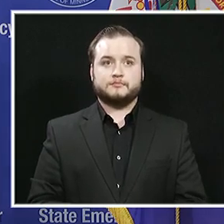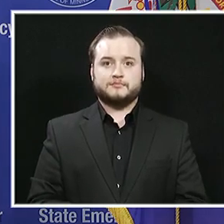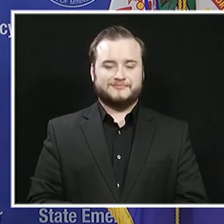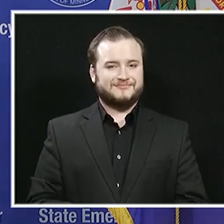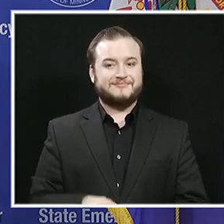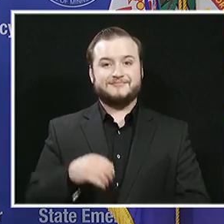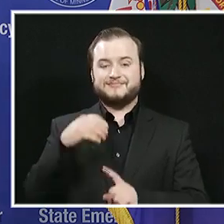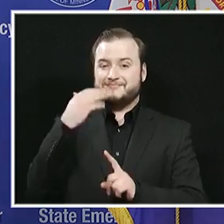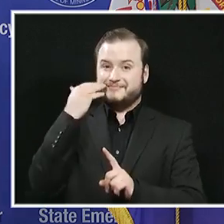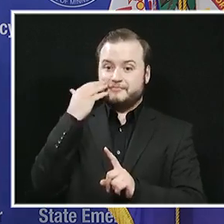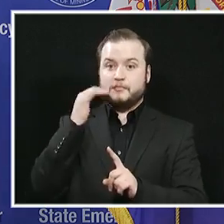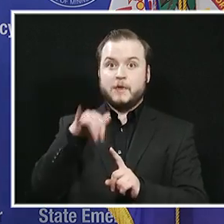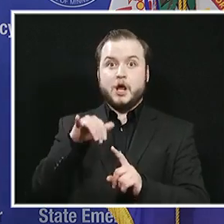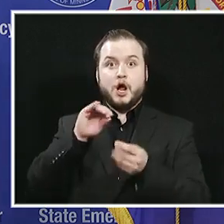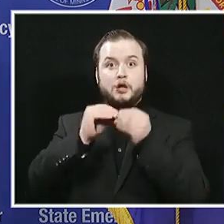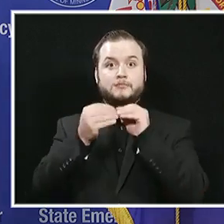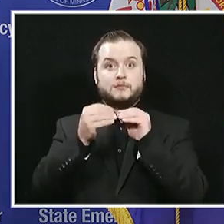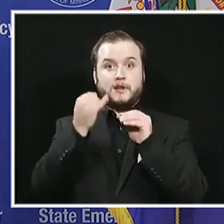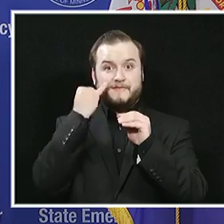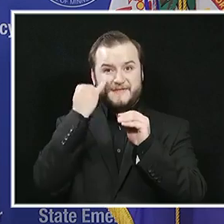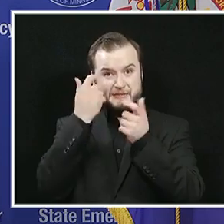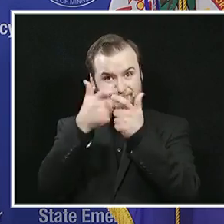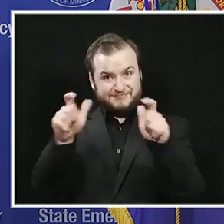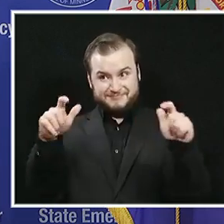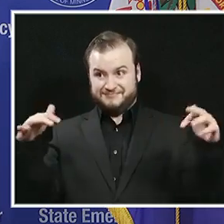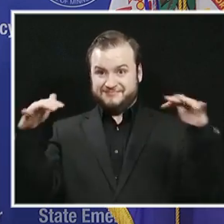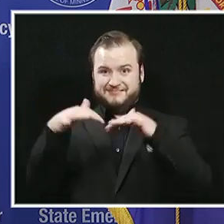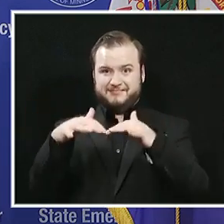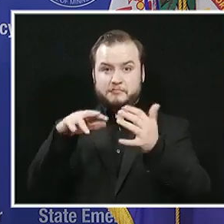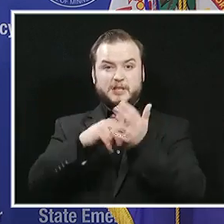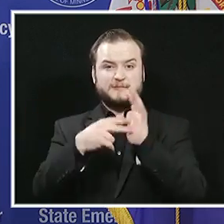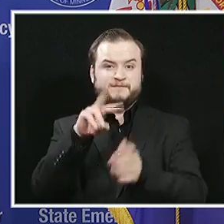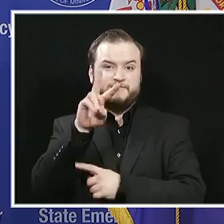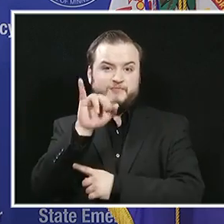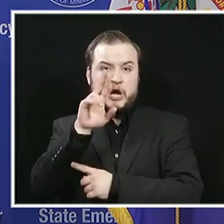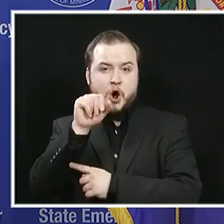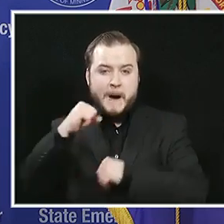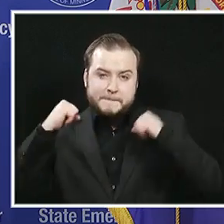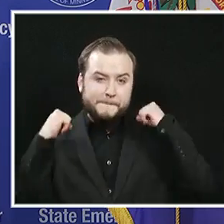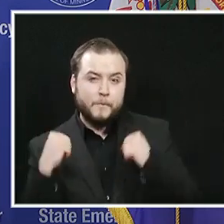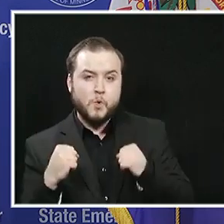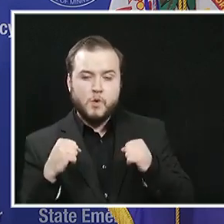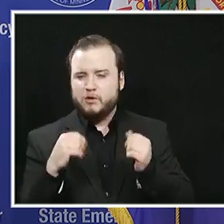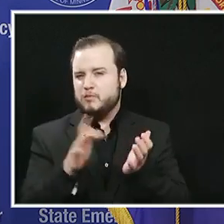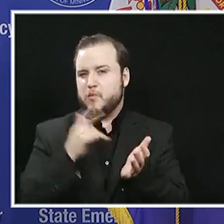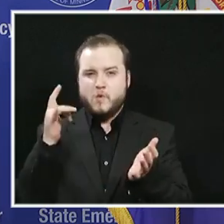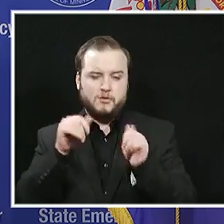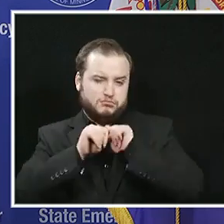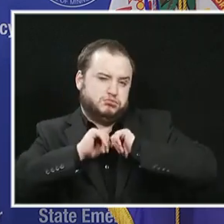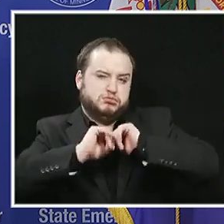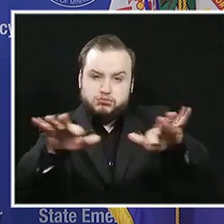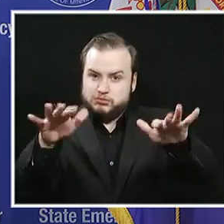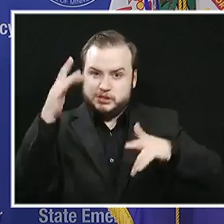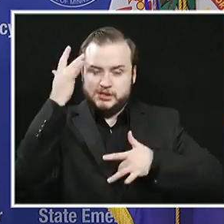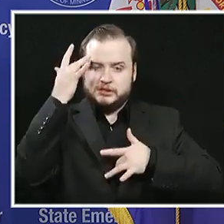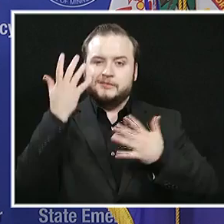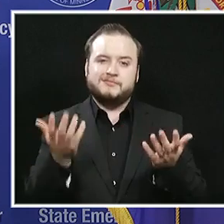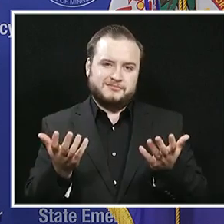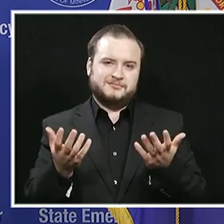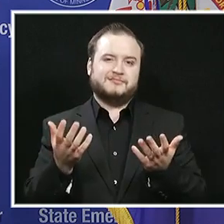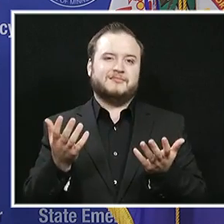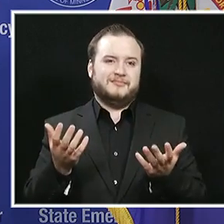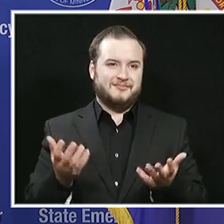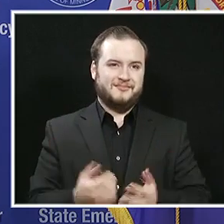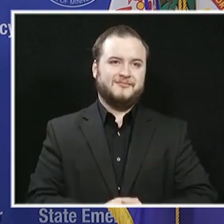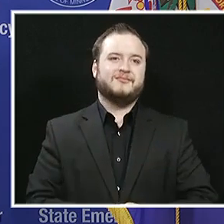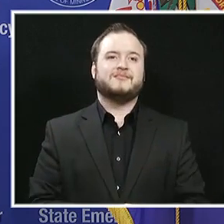spread. And that's that's just nature working its brilliance, that's how it gets out there. So I wish I, again, to all those